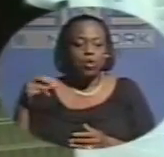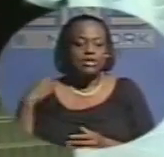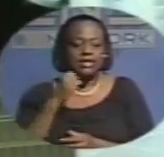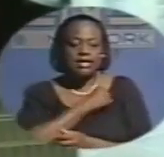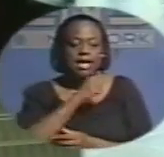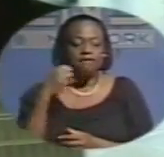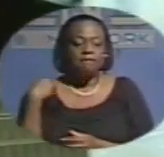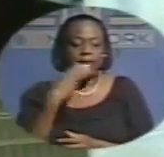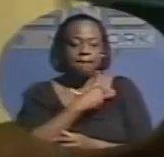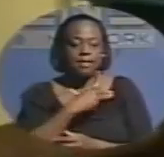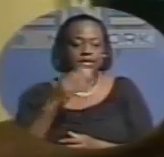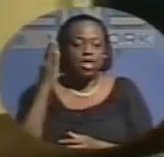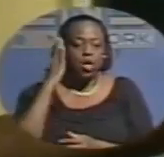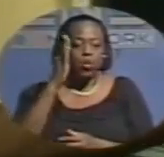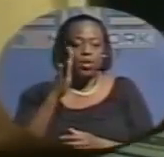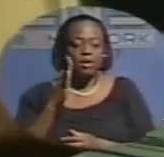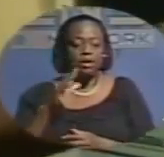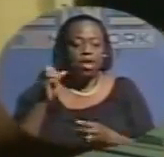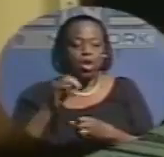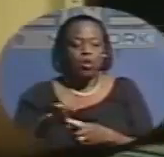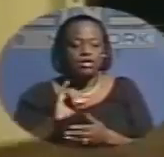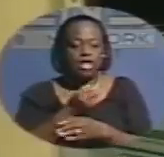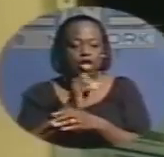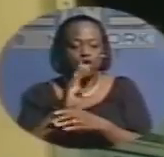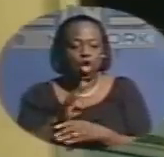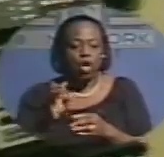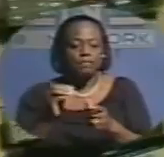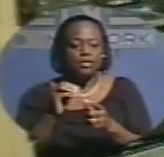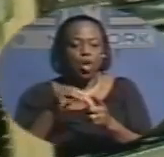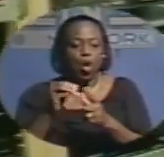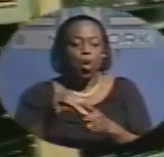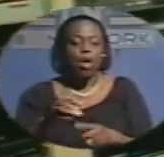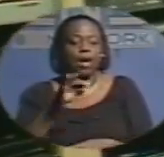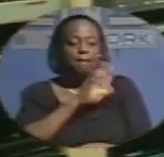be terminated or suffer loss of salary or benefits